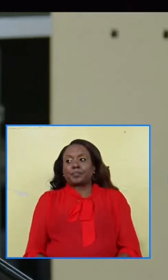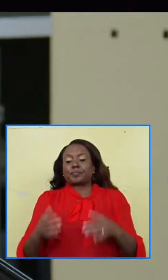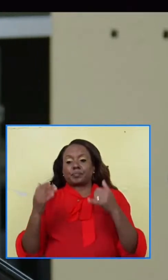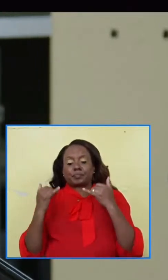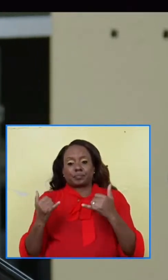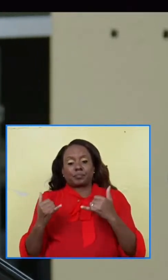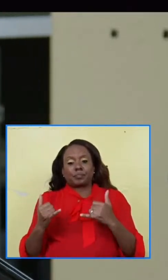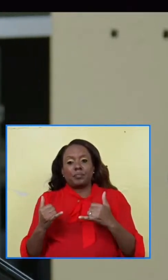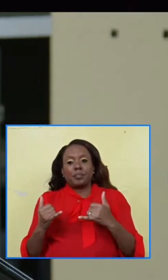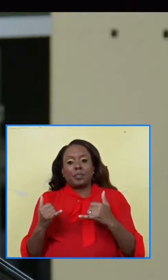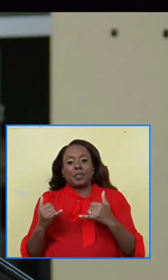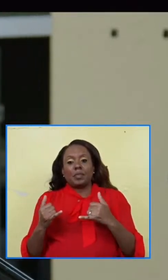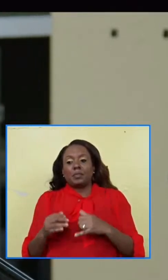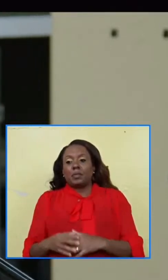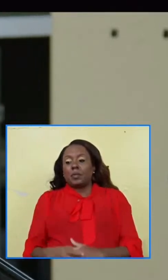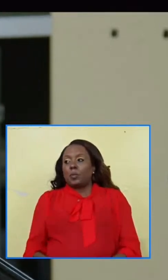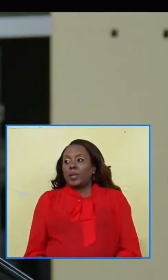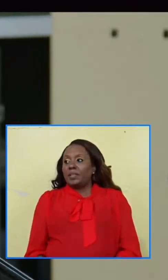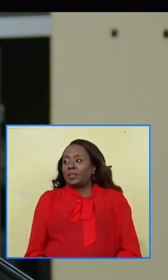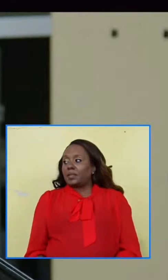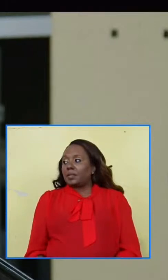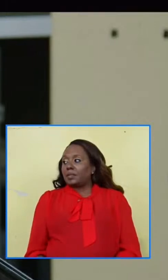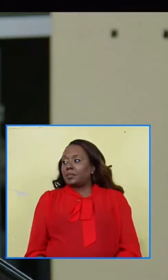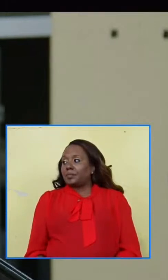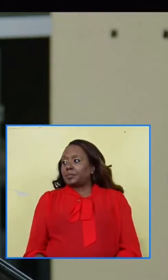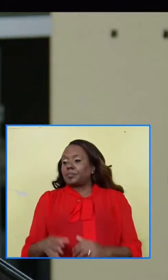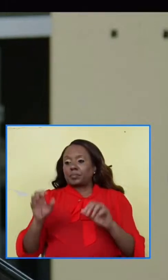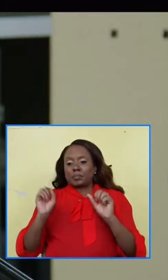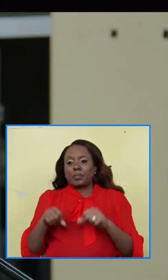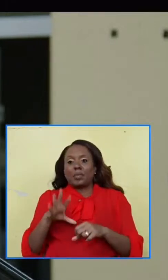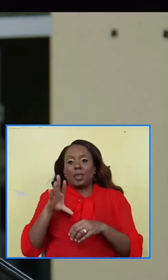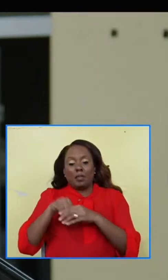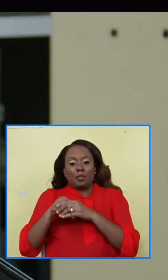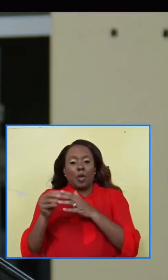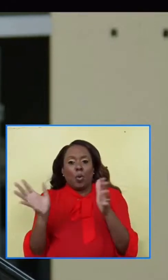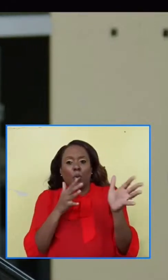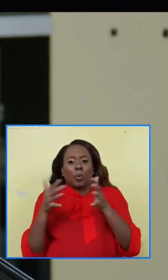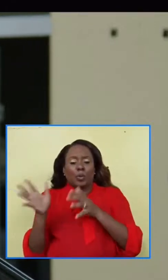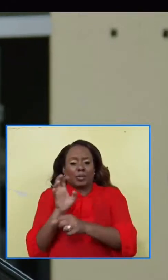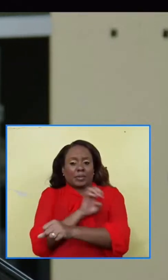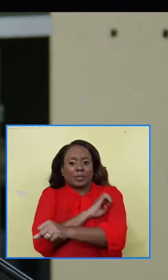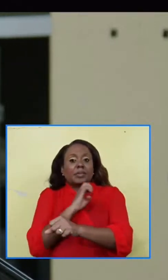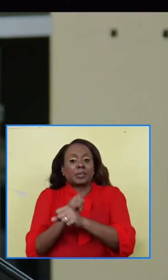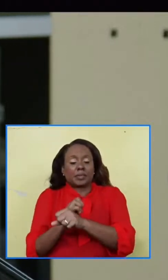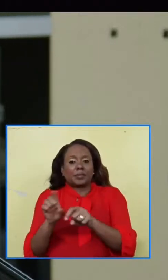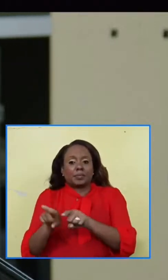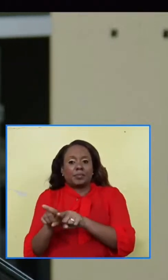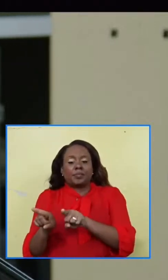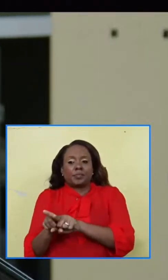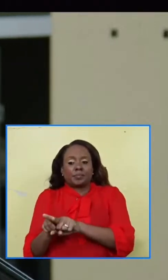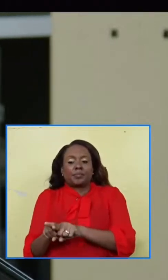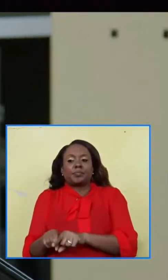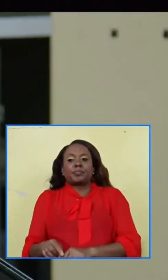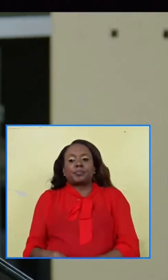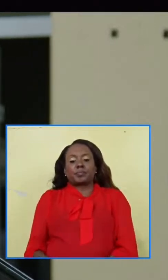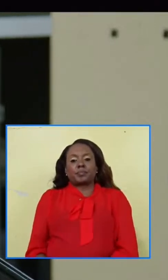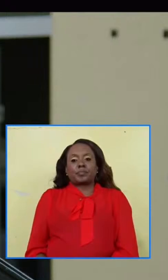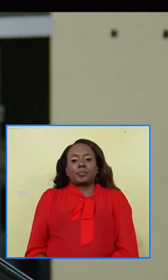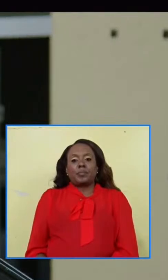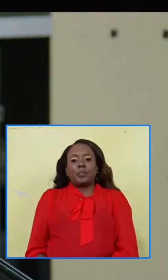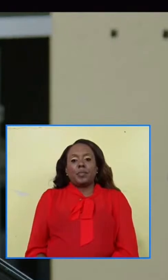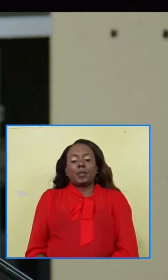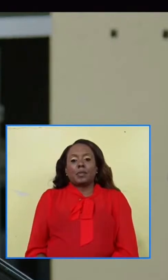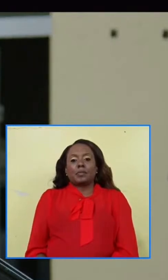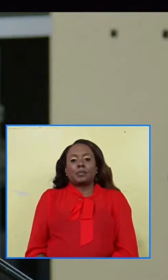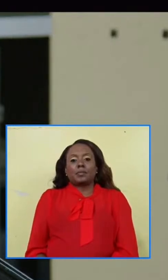But wind energy and solar energy is well researched already. And all we need